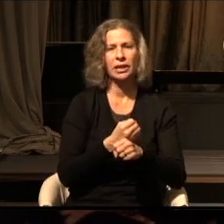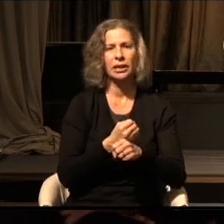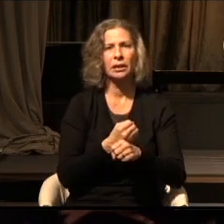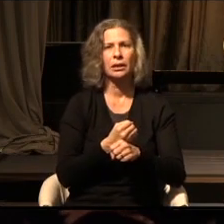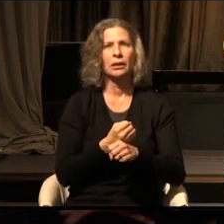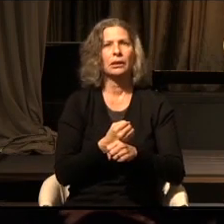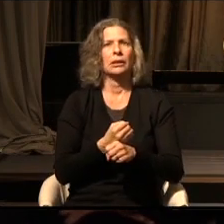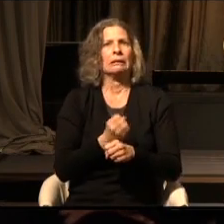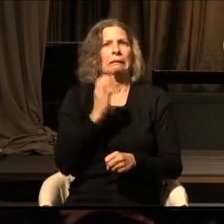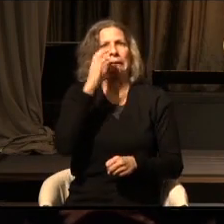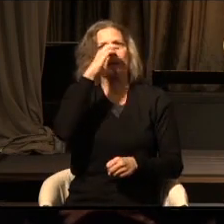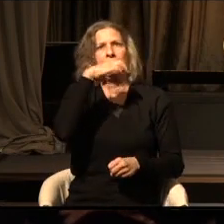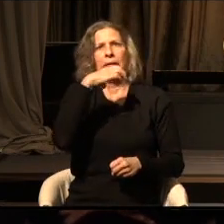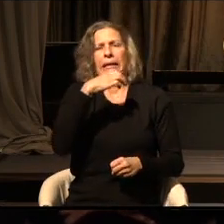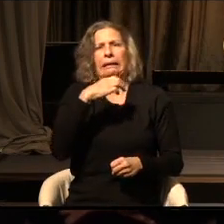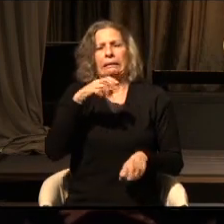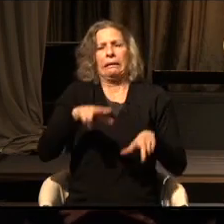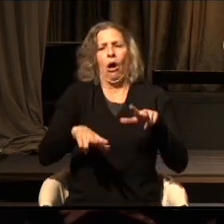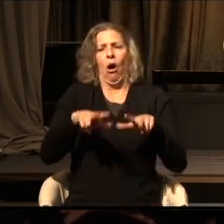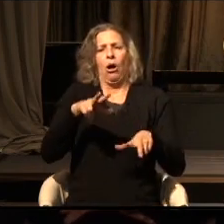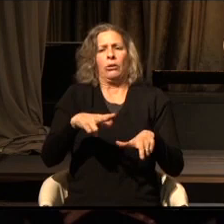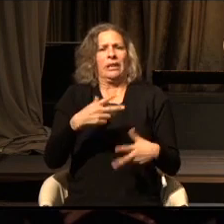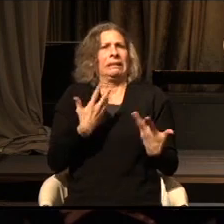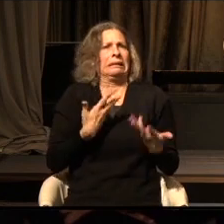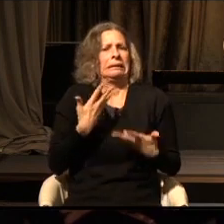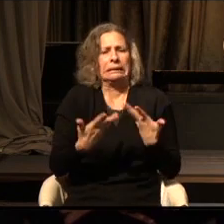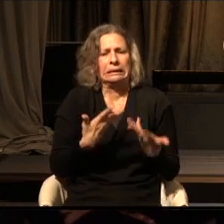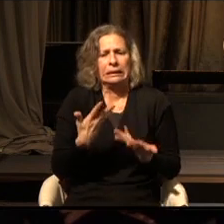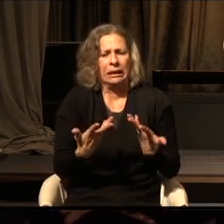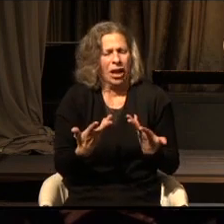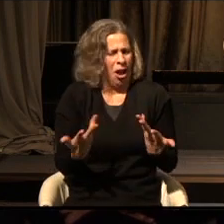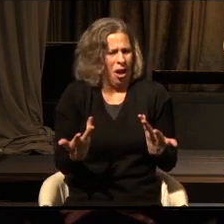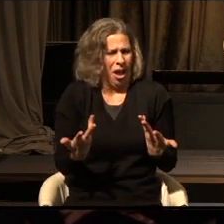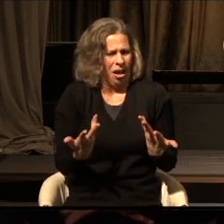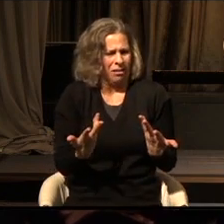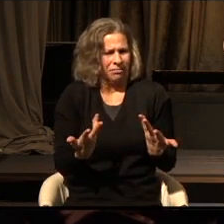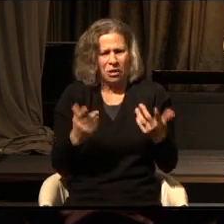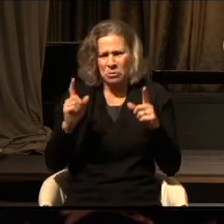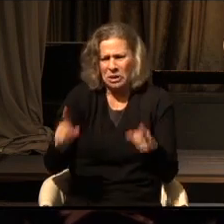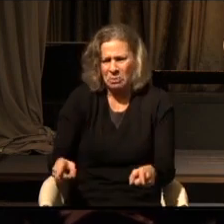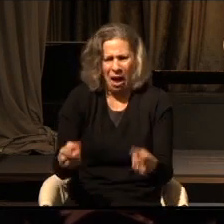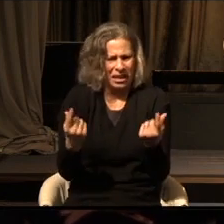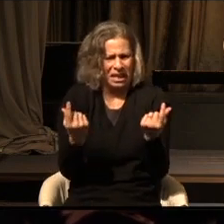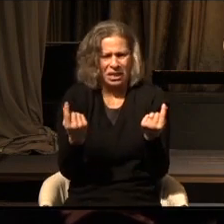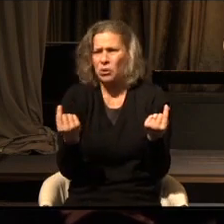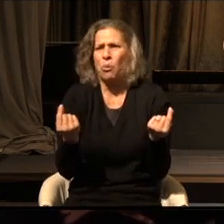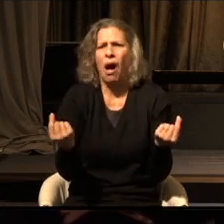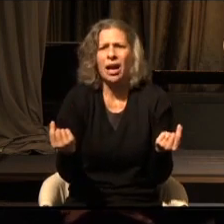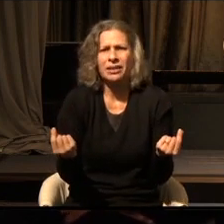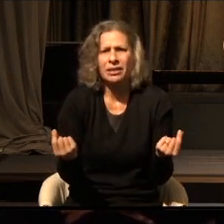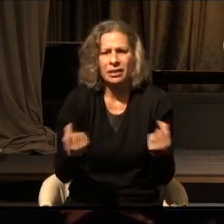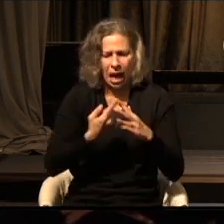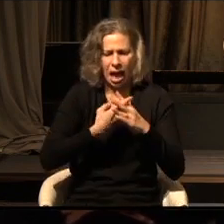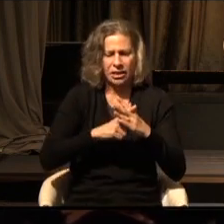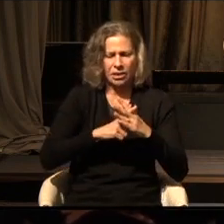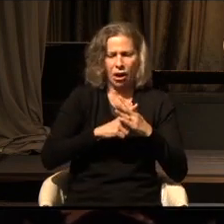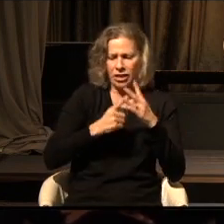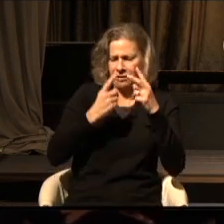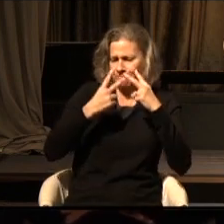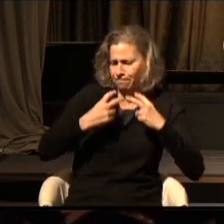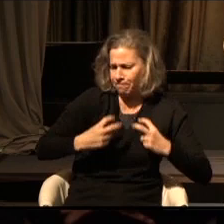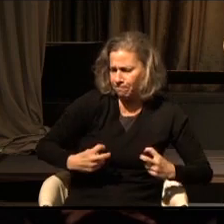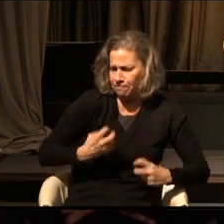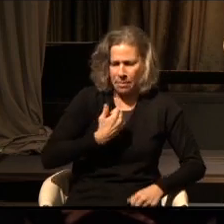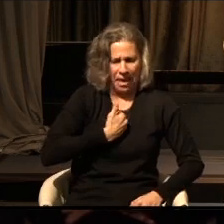out of water dance, and I had to understand, what am I responding to? So I began to interrogate myself